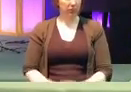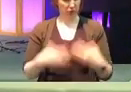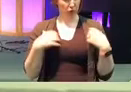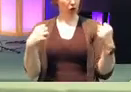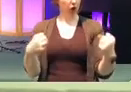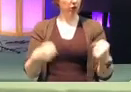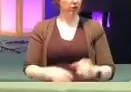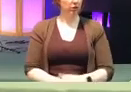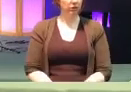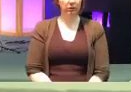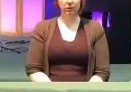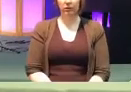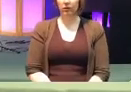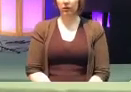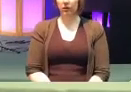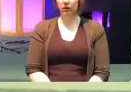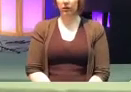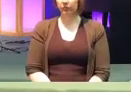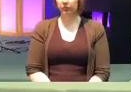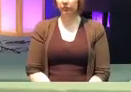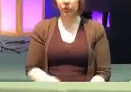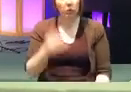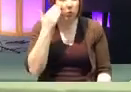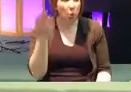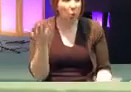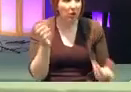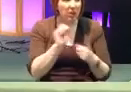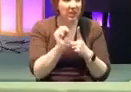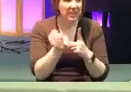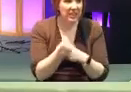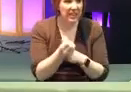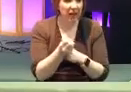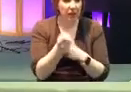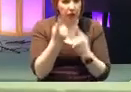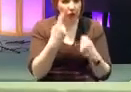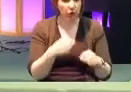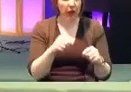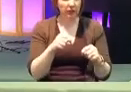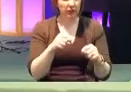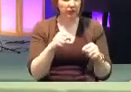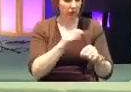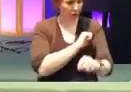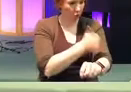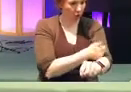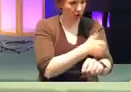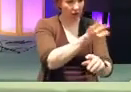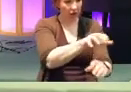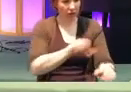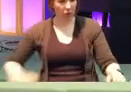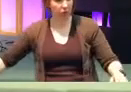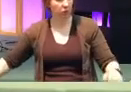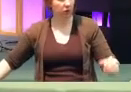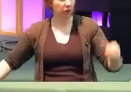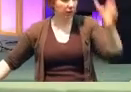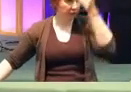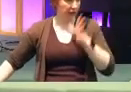strong. Did you know that society is trying to completely remove the authority of manhood right now too?